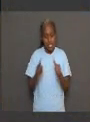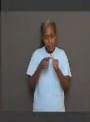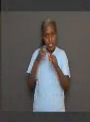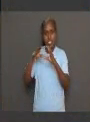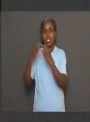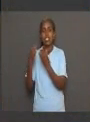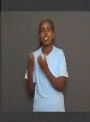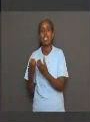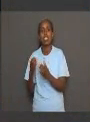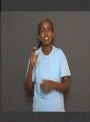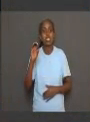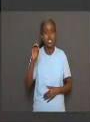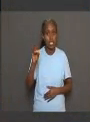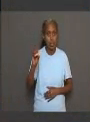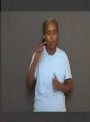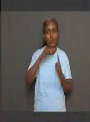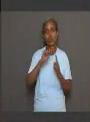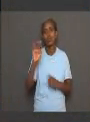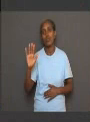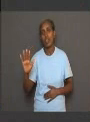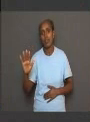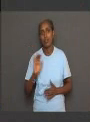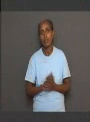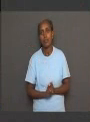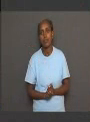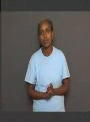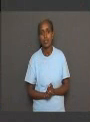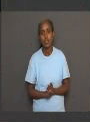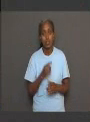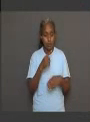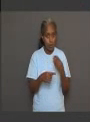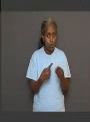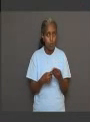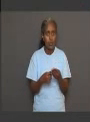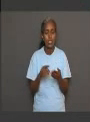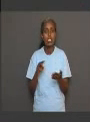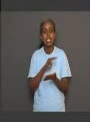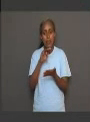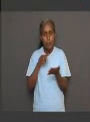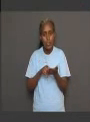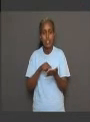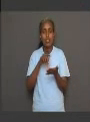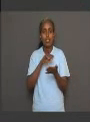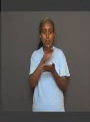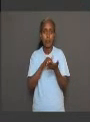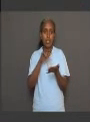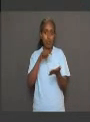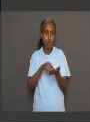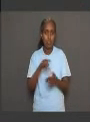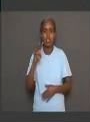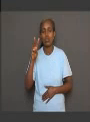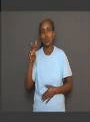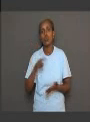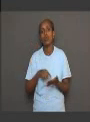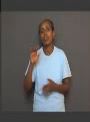class is 0 to 5. So the midpoint is